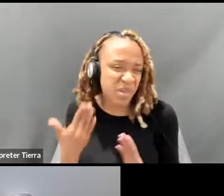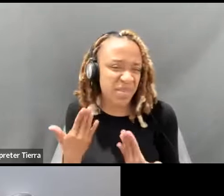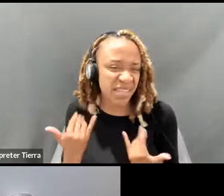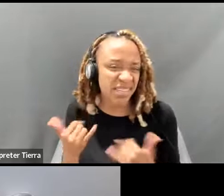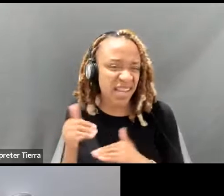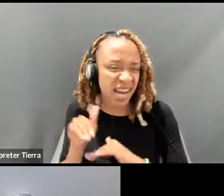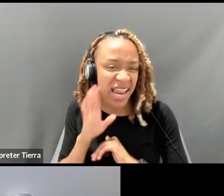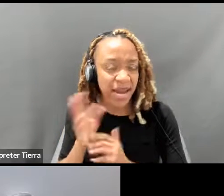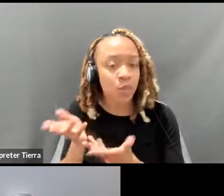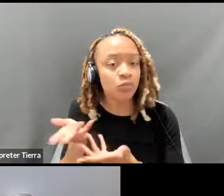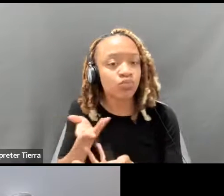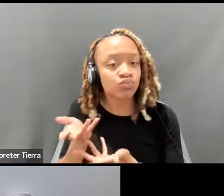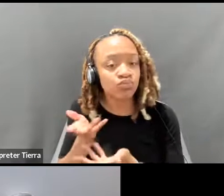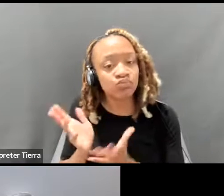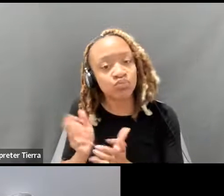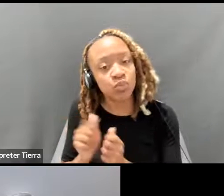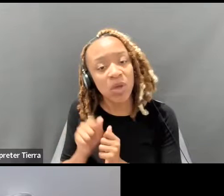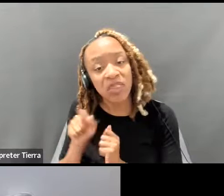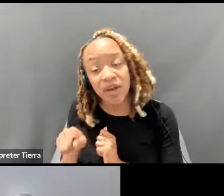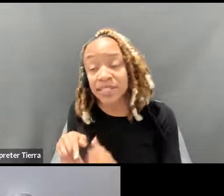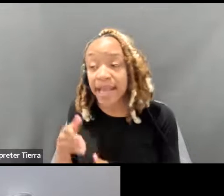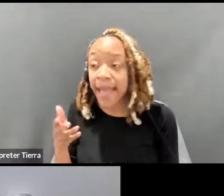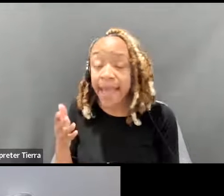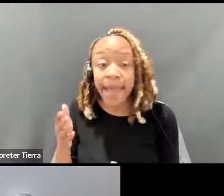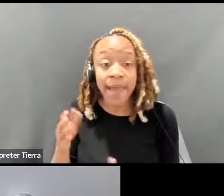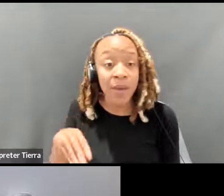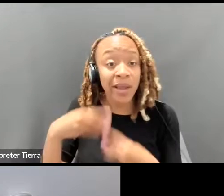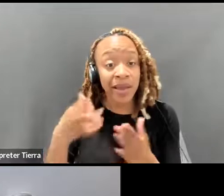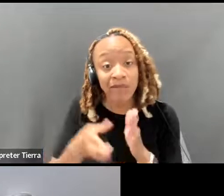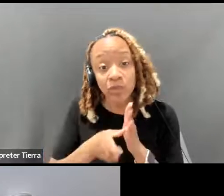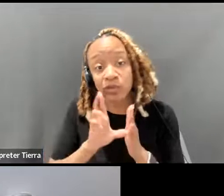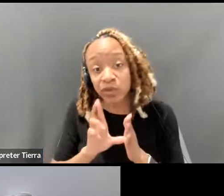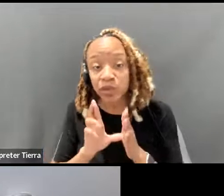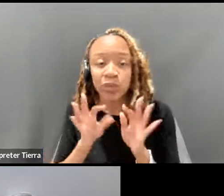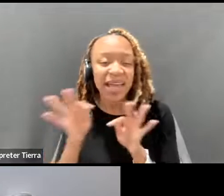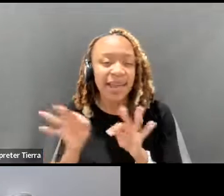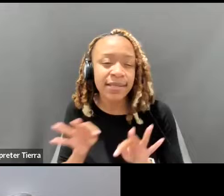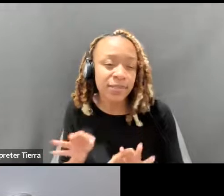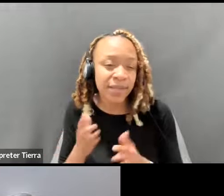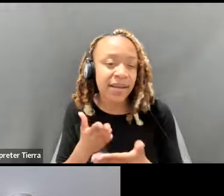with her and just let her know, hey, we gave it a review. This is what's going on.